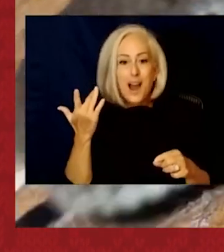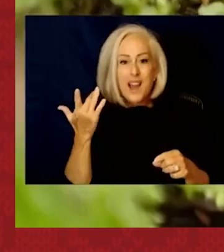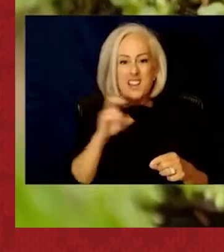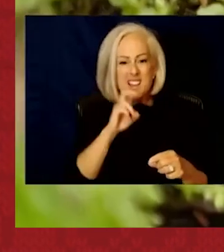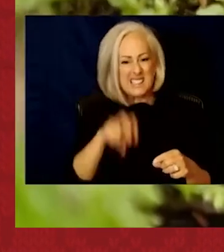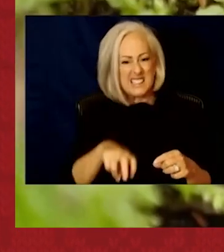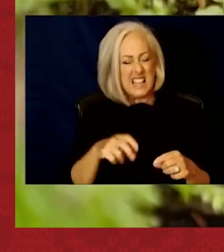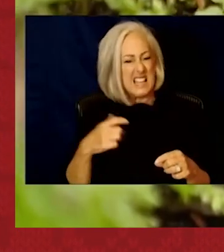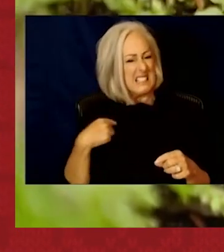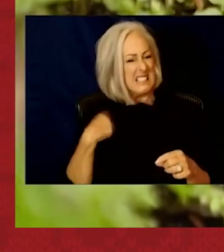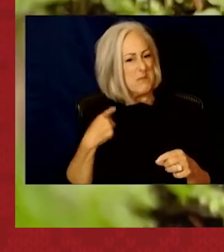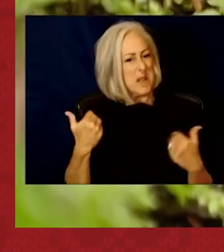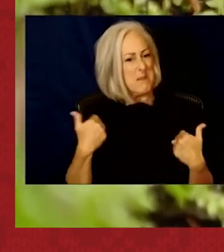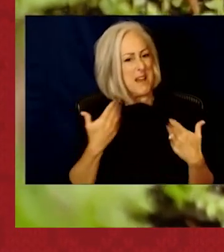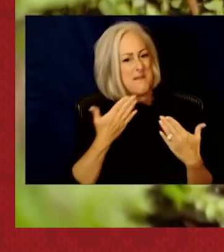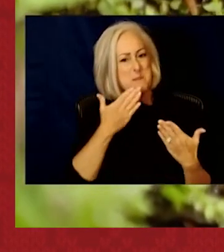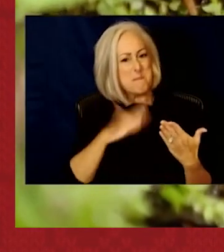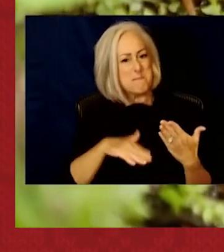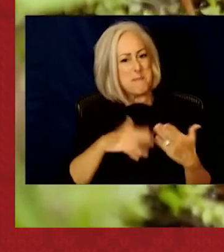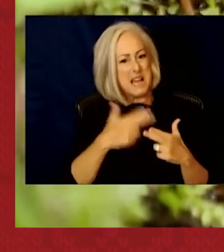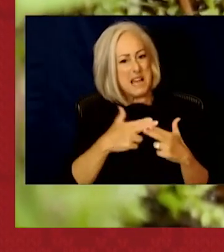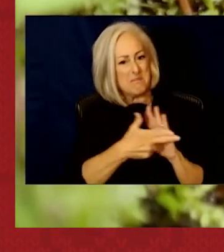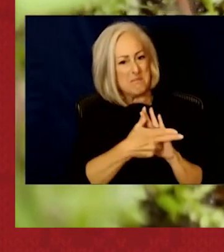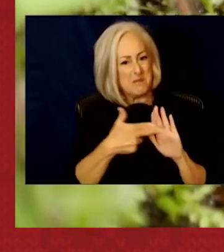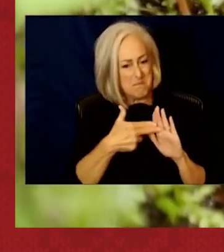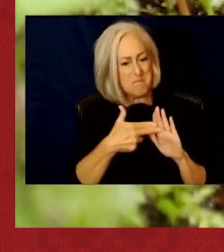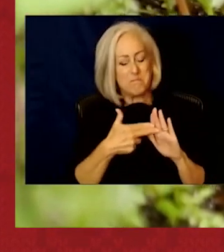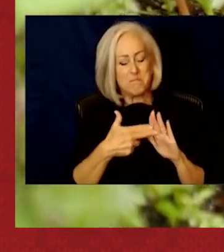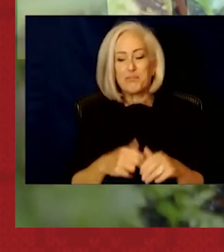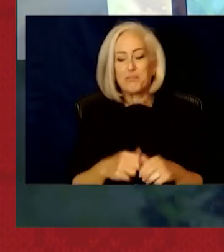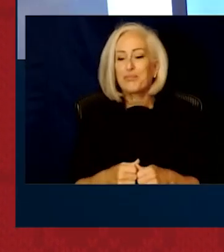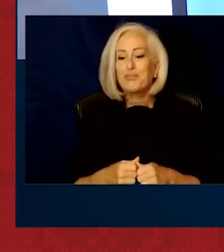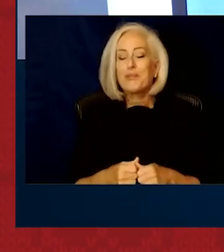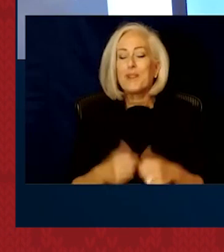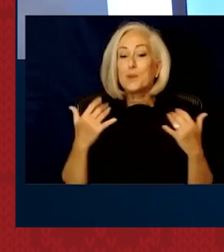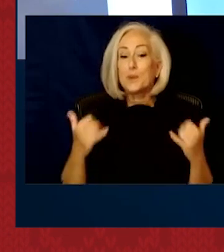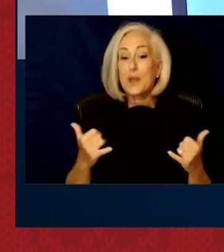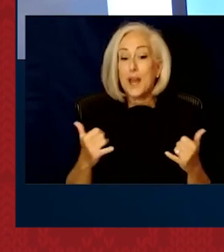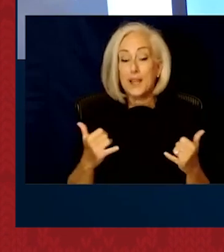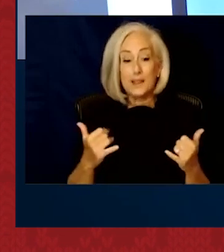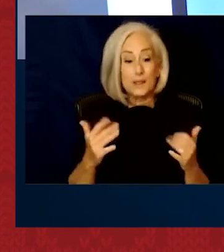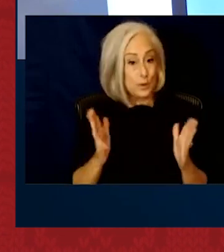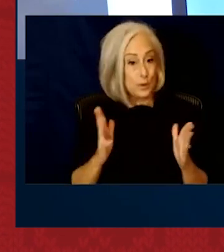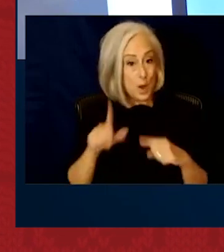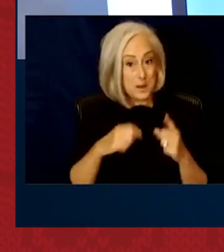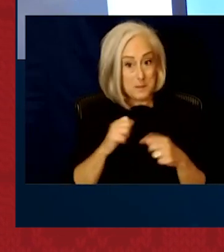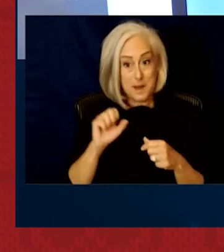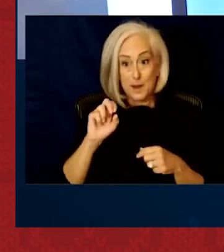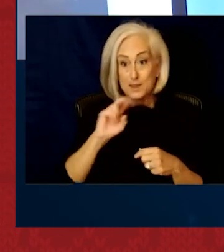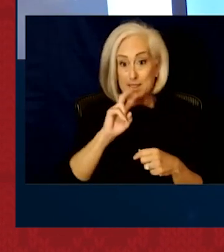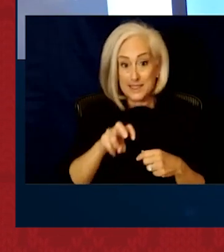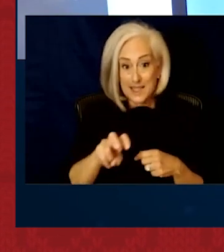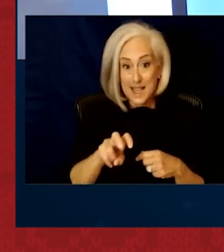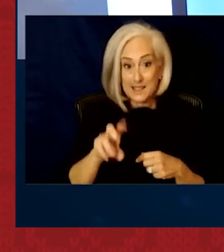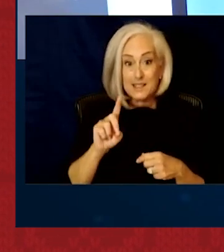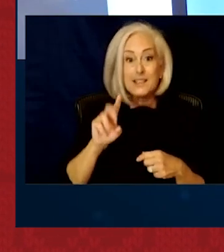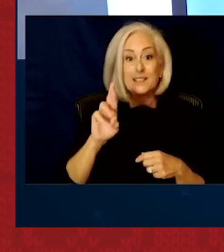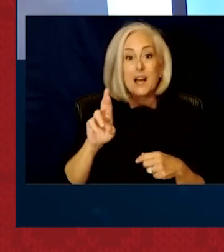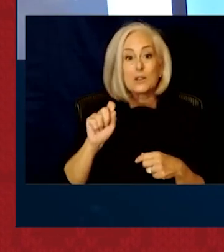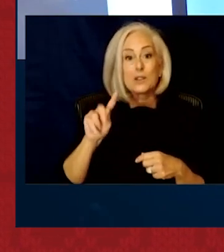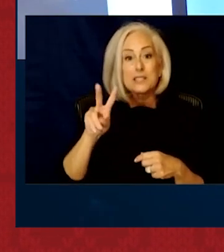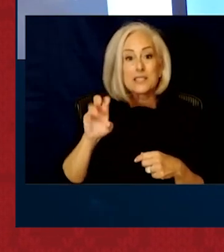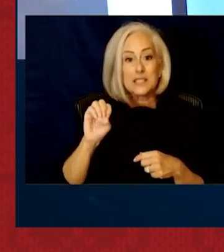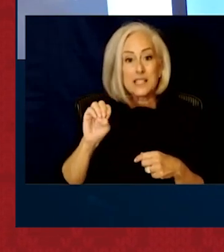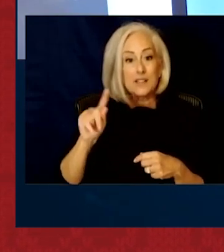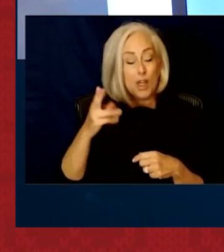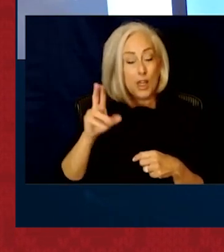Dolph Simons Jr. Family Broadcast Studio to talk about snakes is Dr. Steve Thornton, Medical Director of the Poison Control Center and an